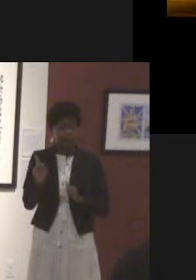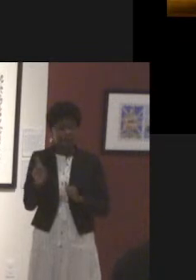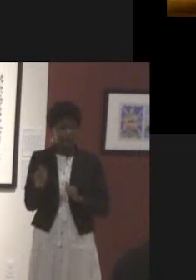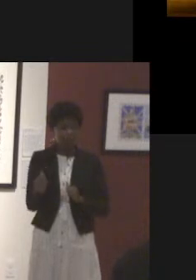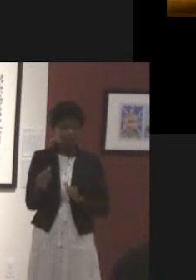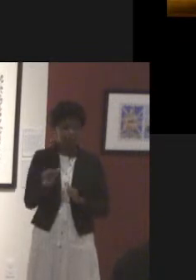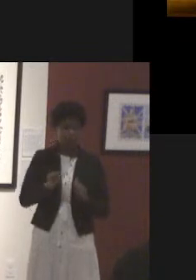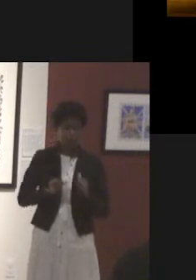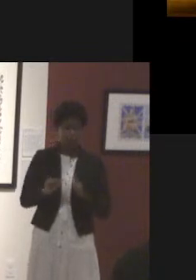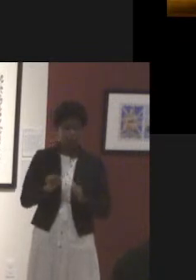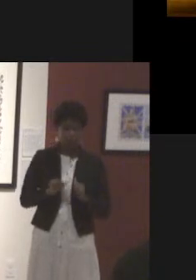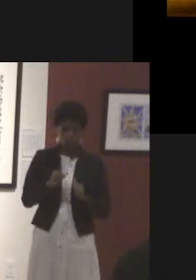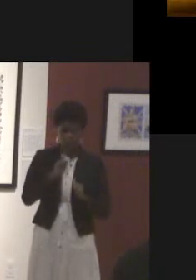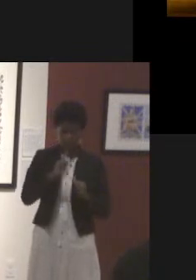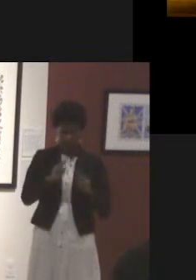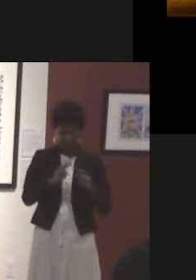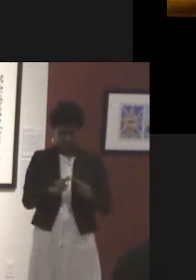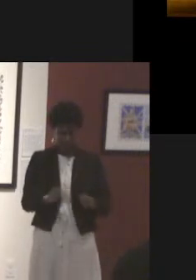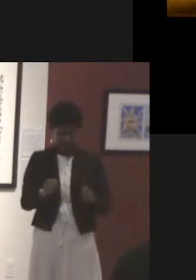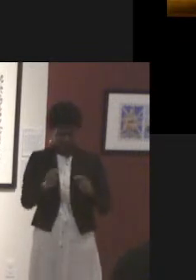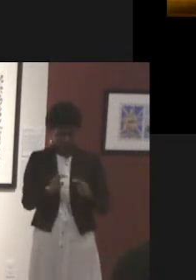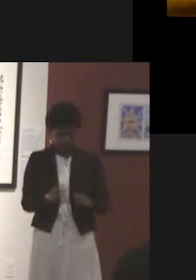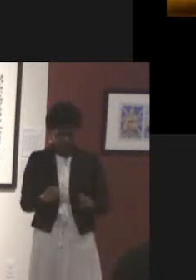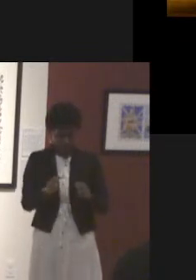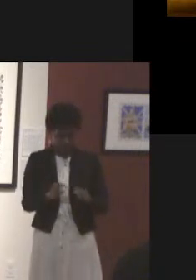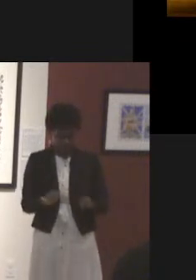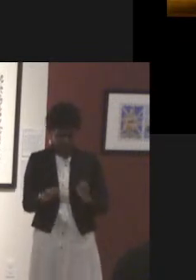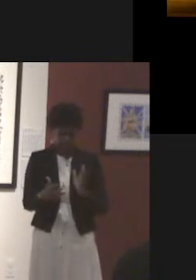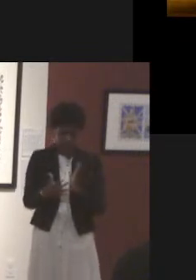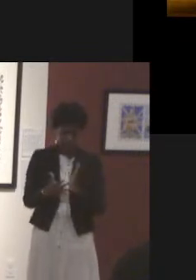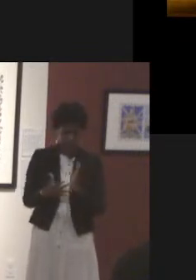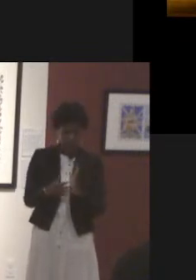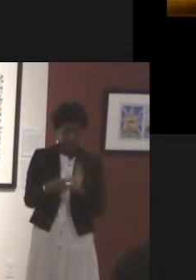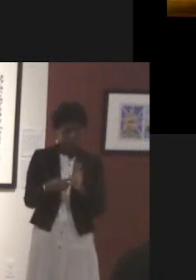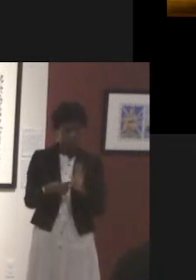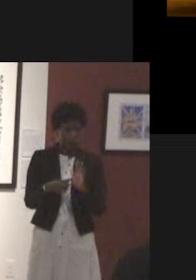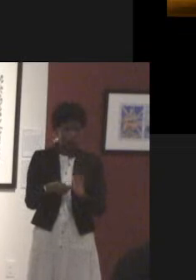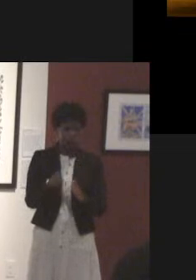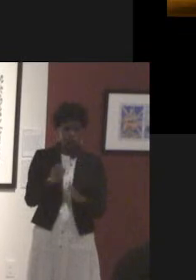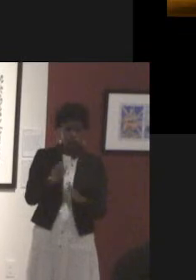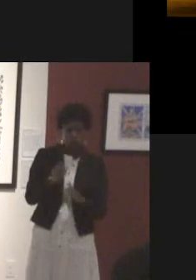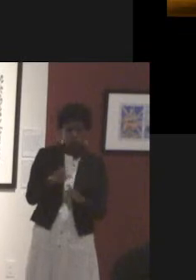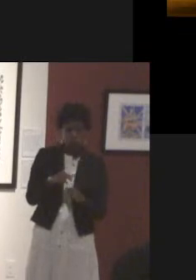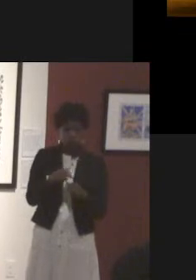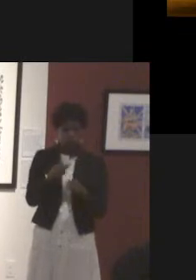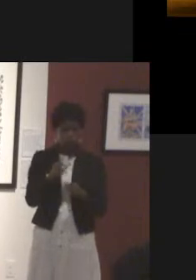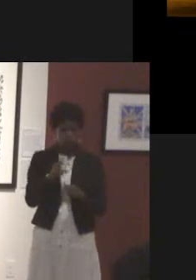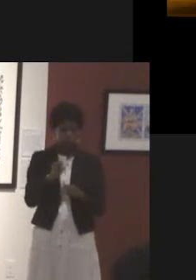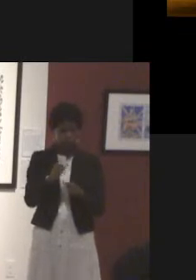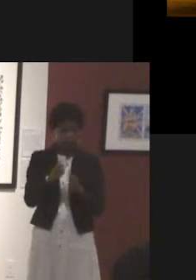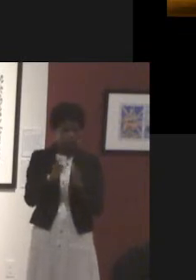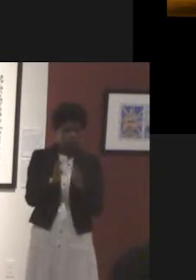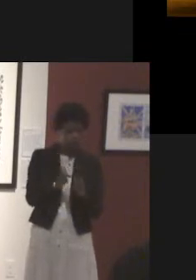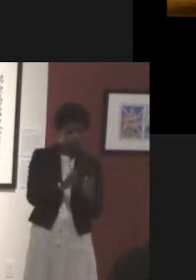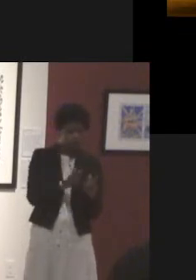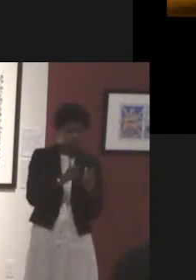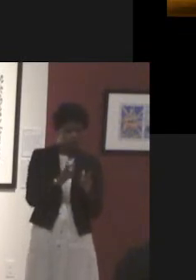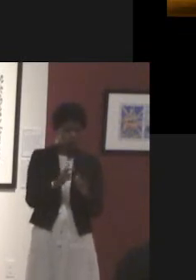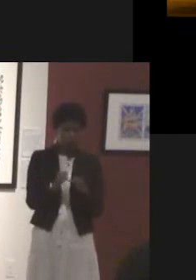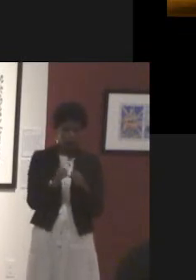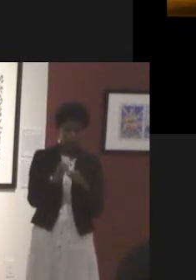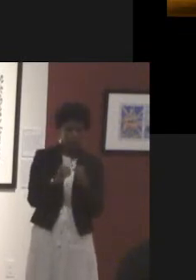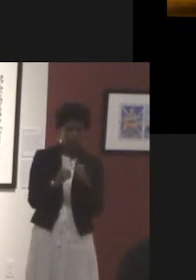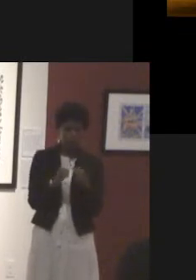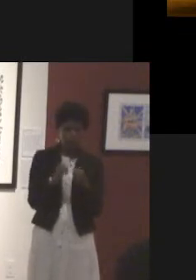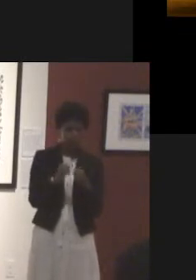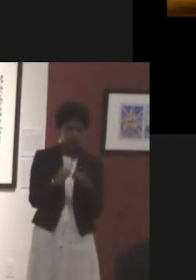performers probe into techniques like close order drills, shooter drills, boxing, and bow staff training to explore